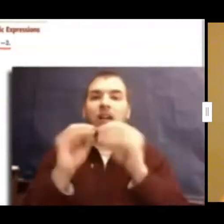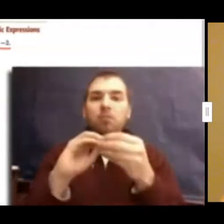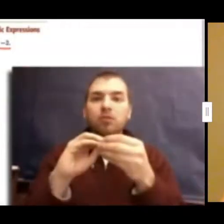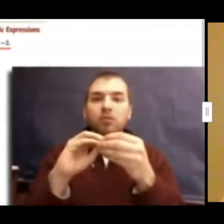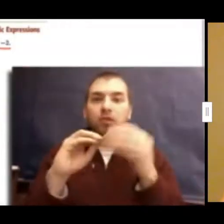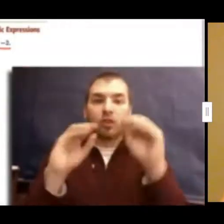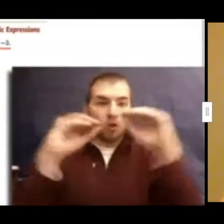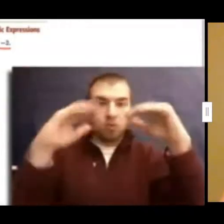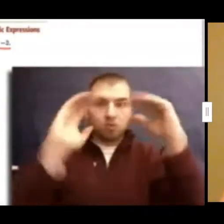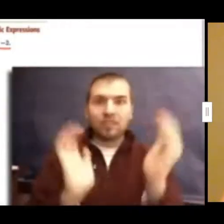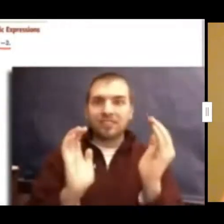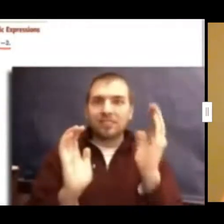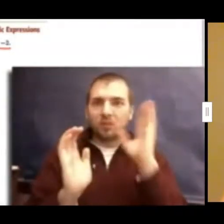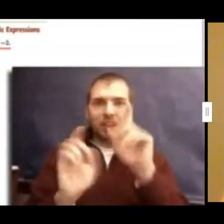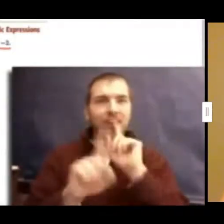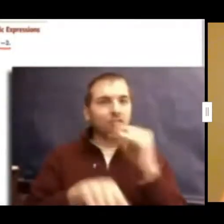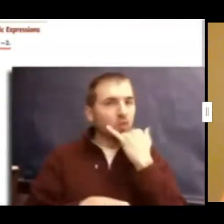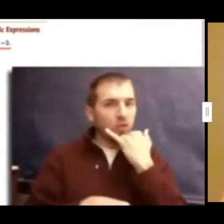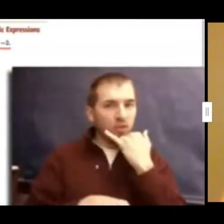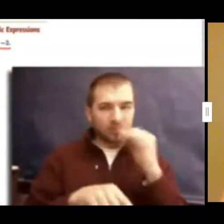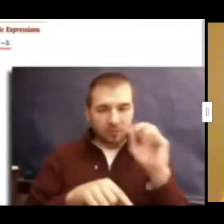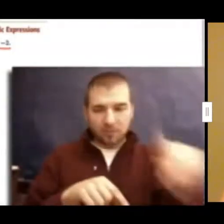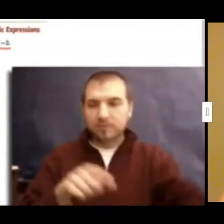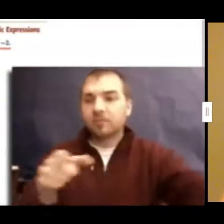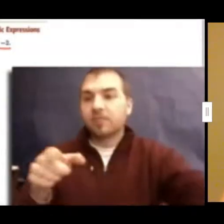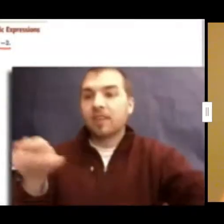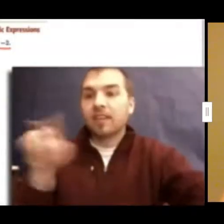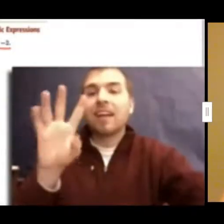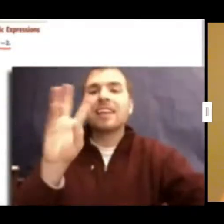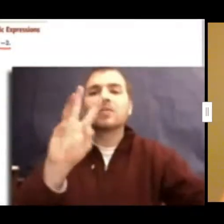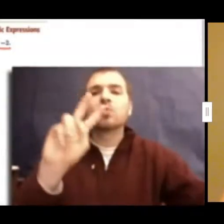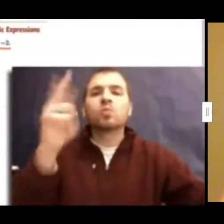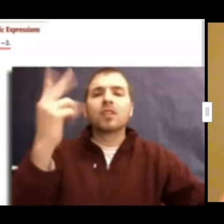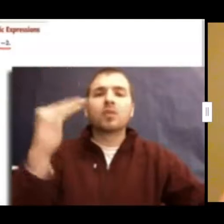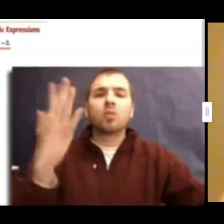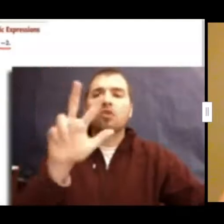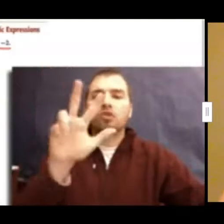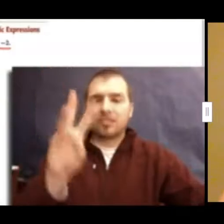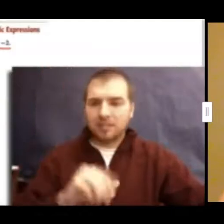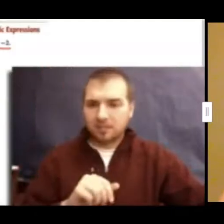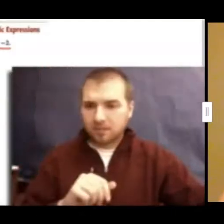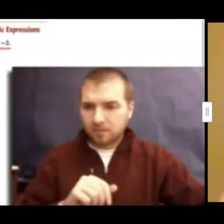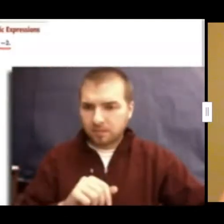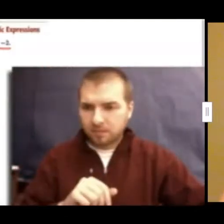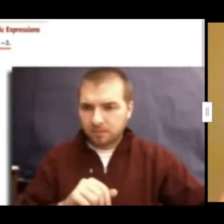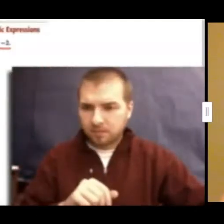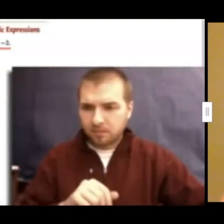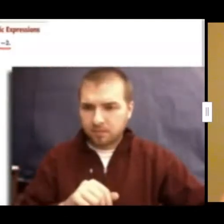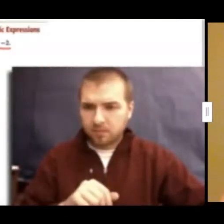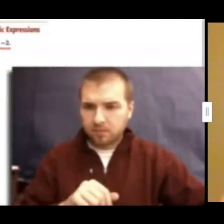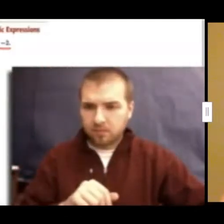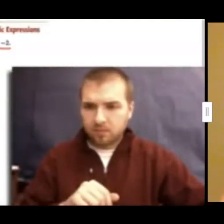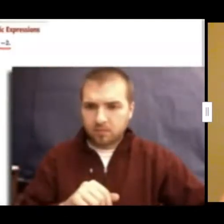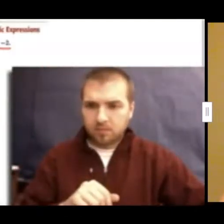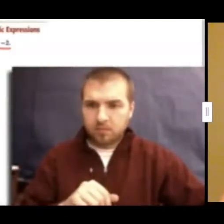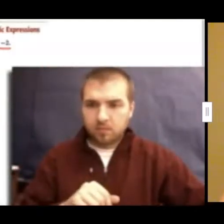ones, and then we times it by -2, and that will give us the -8. Again, if you don't have those parentheses in there the